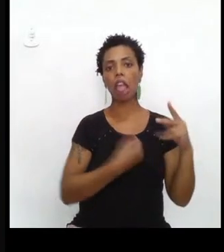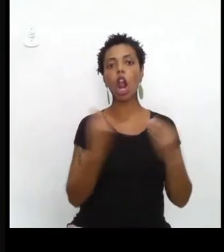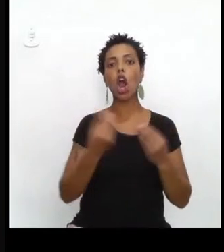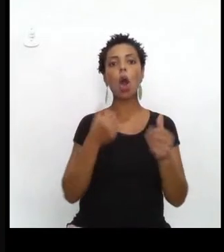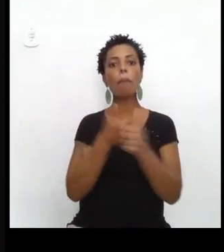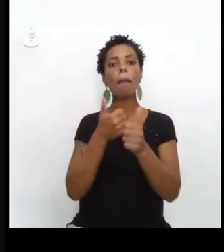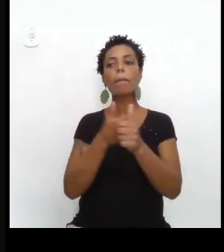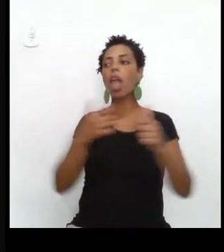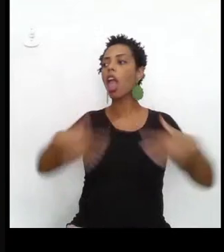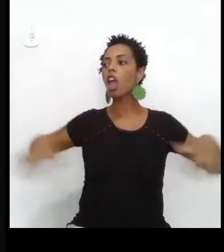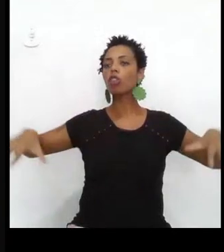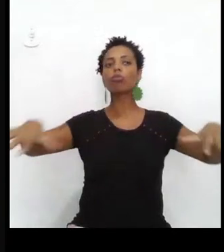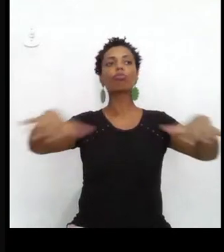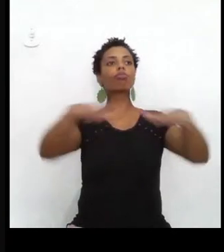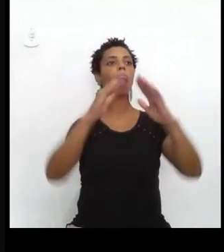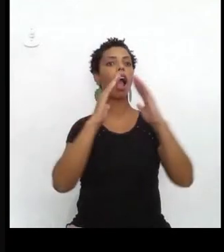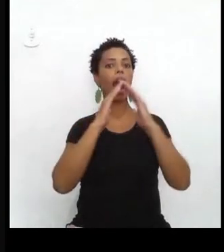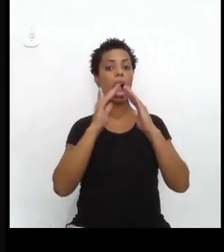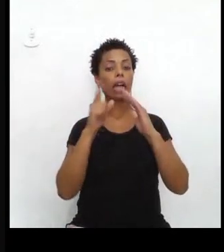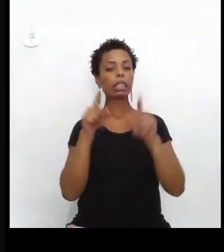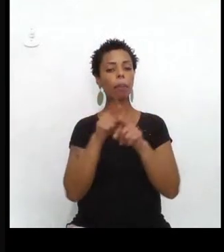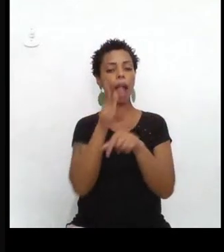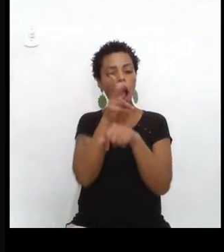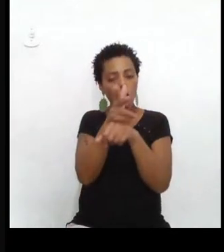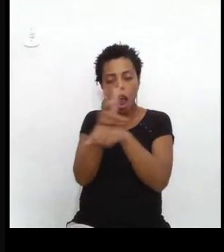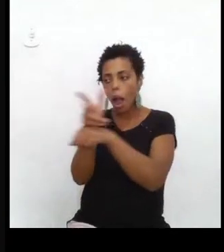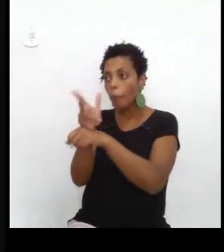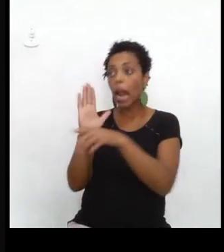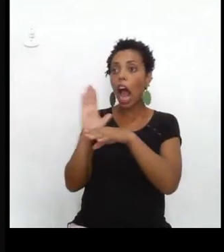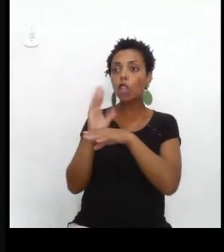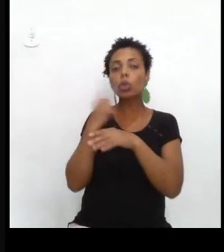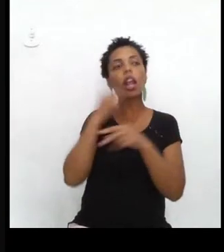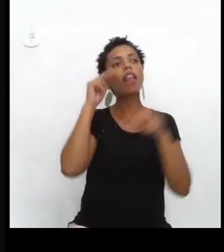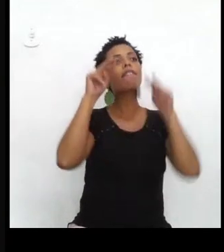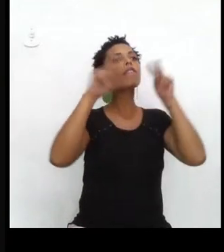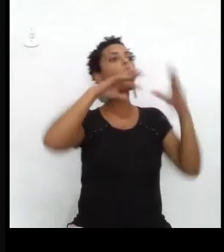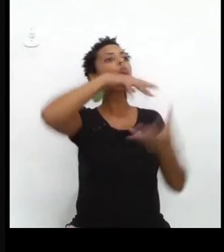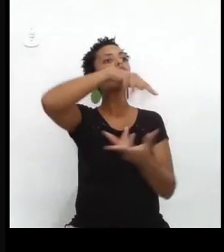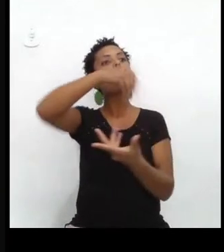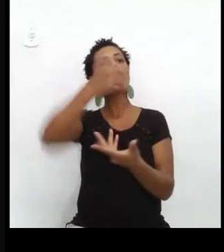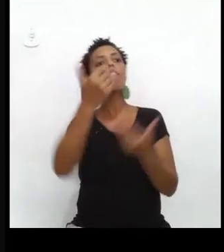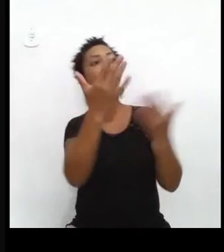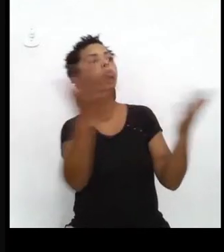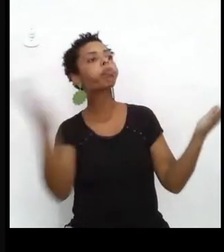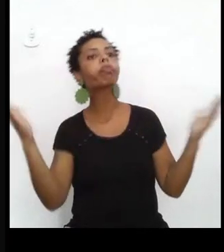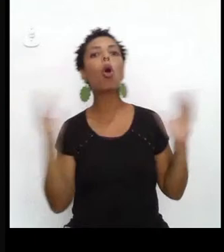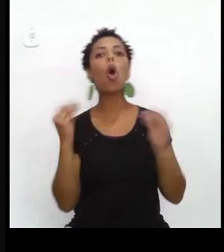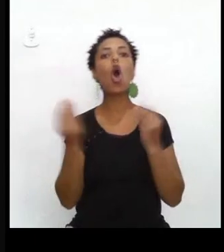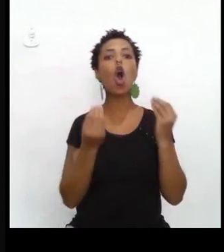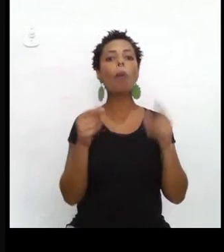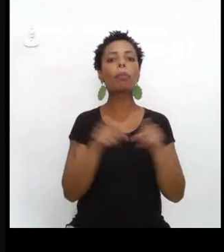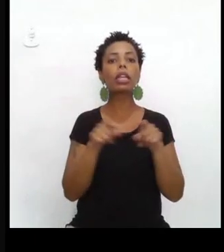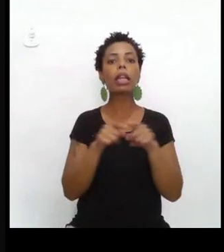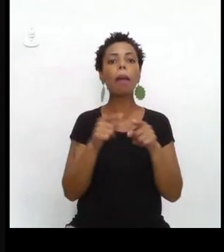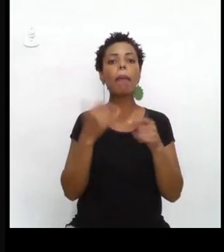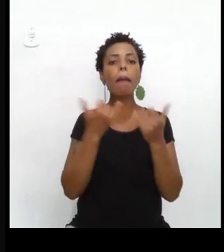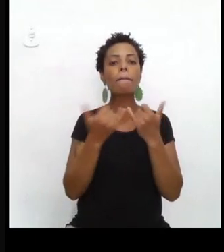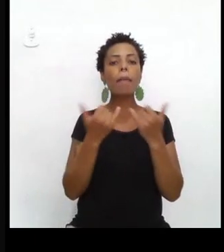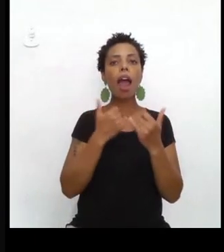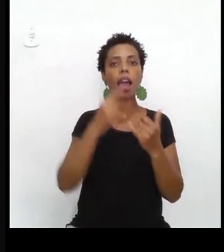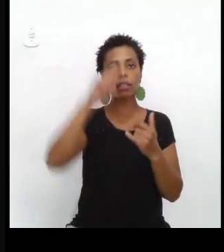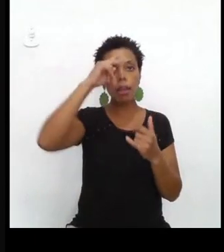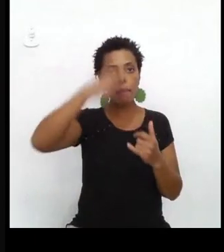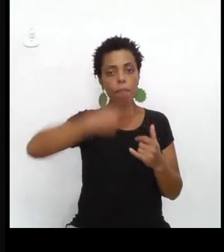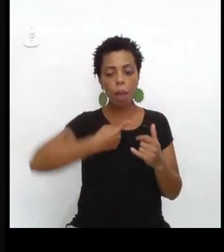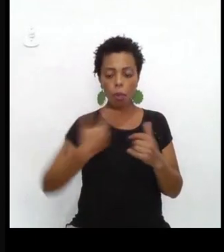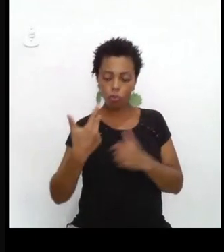world' Evolution of Lack of respect Of His personality o canal uma